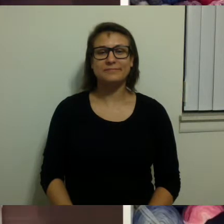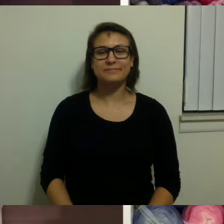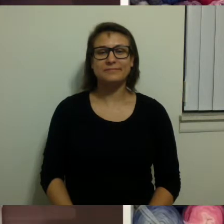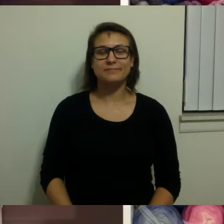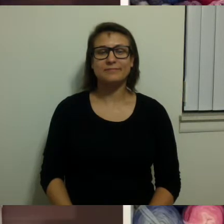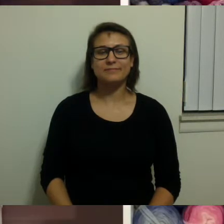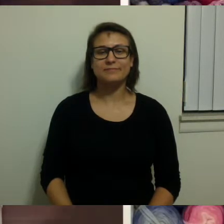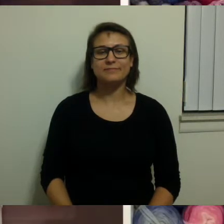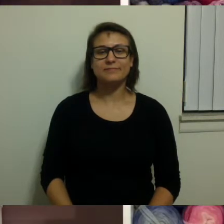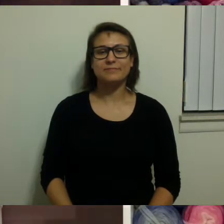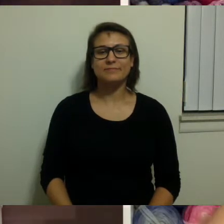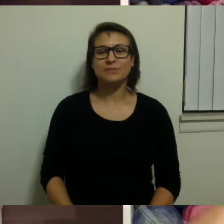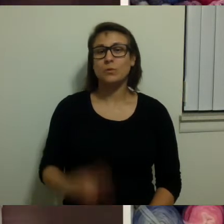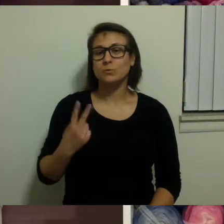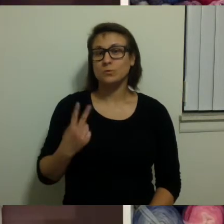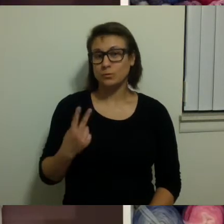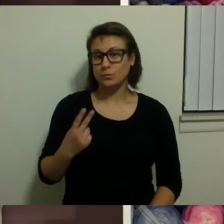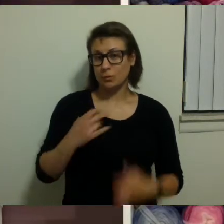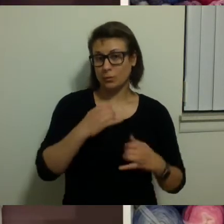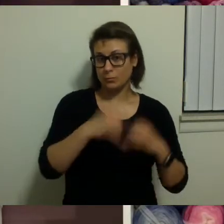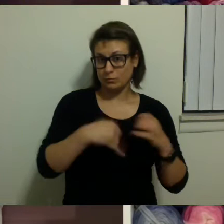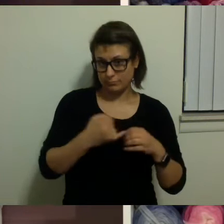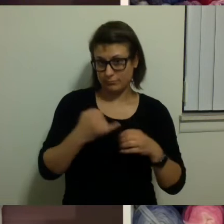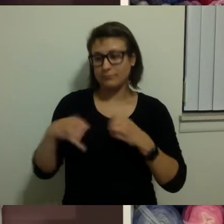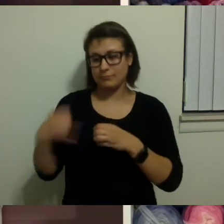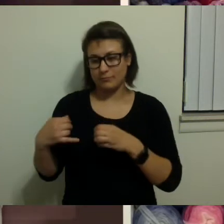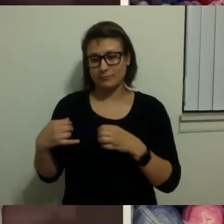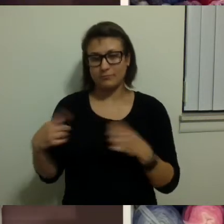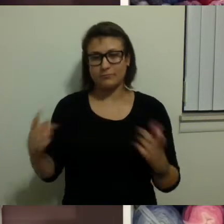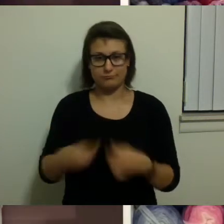held together with a strand of